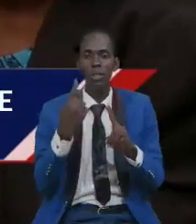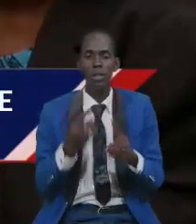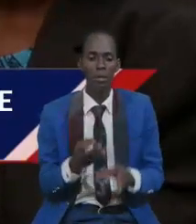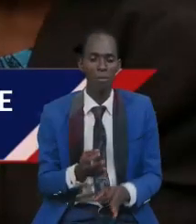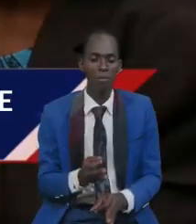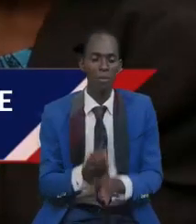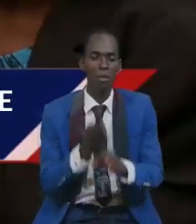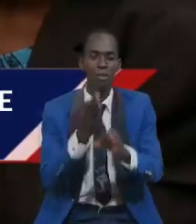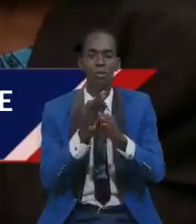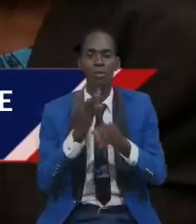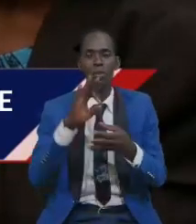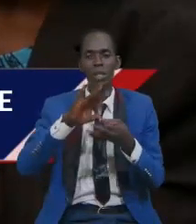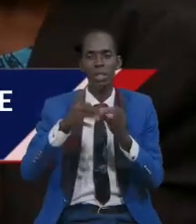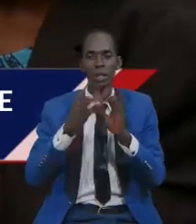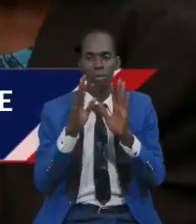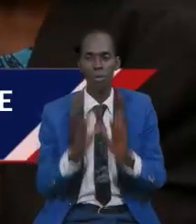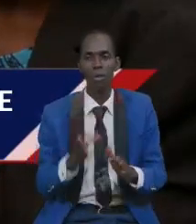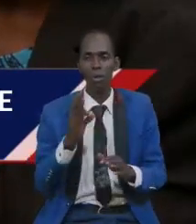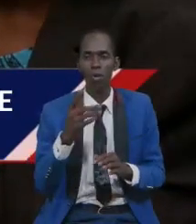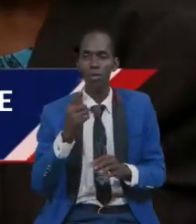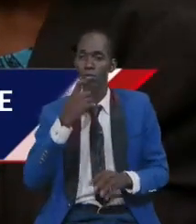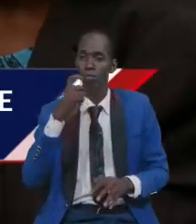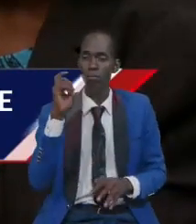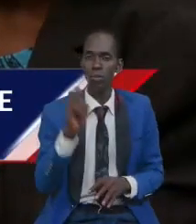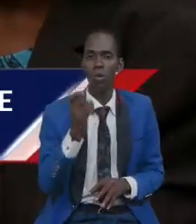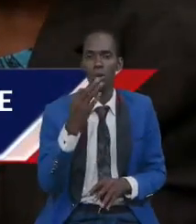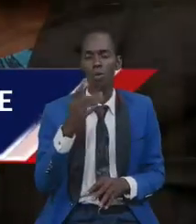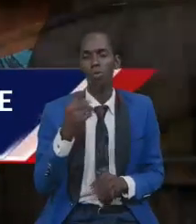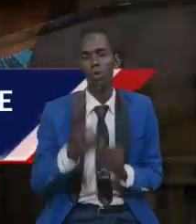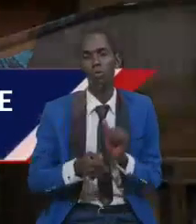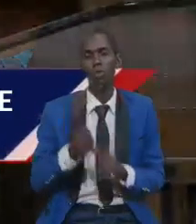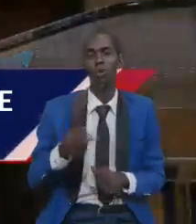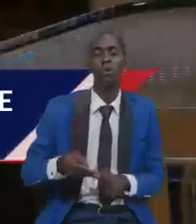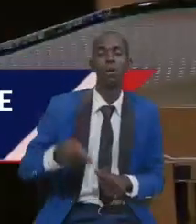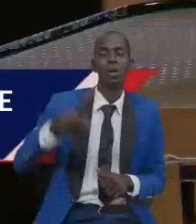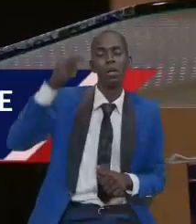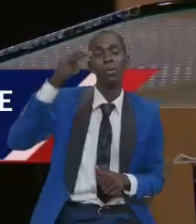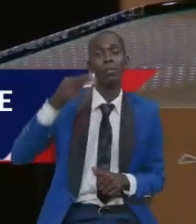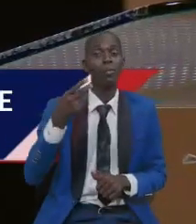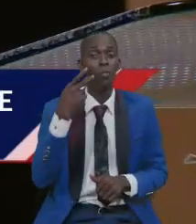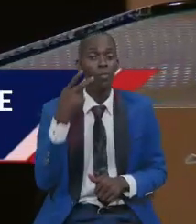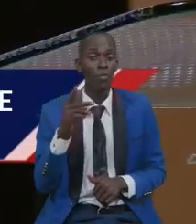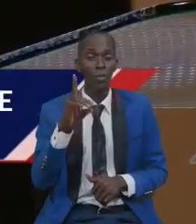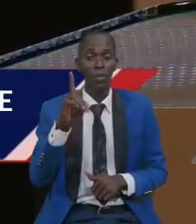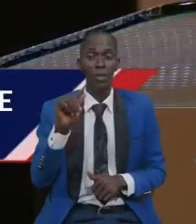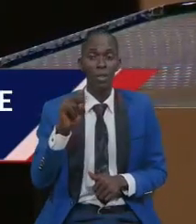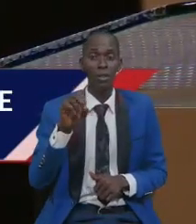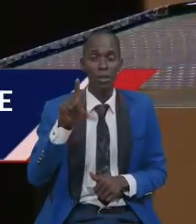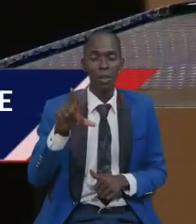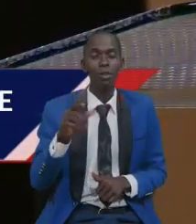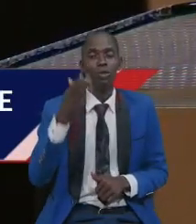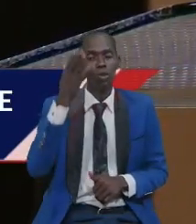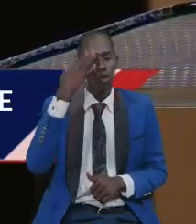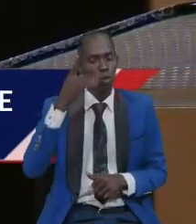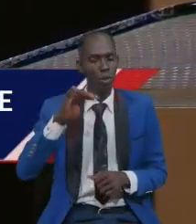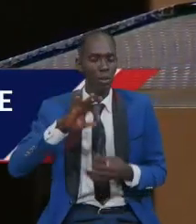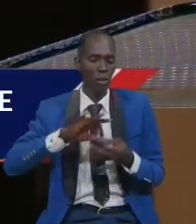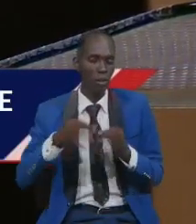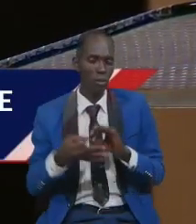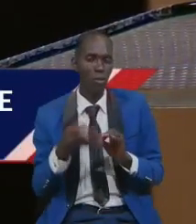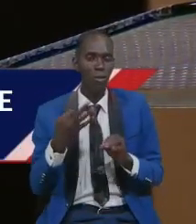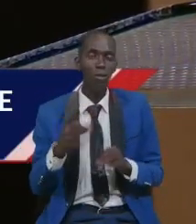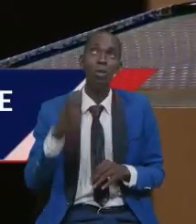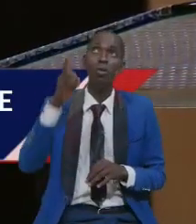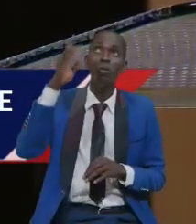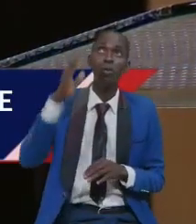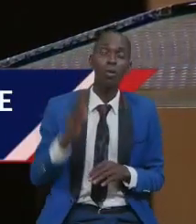of the Most High. Look at Daniel. Daniel knew the interpretation. He loved the king. He wanted to favor the king, but he